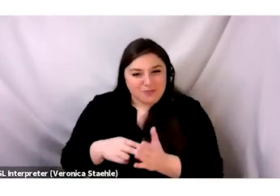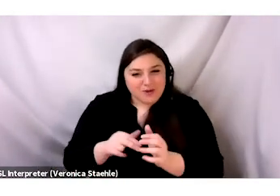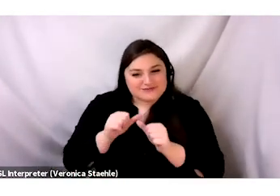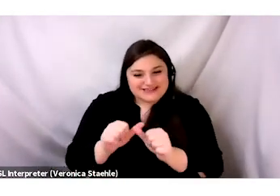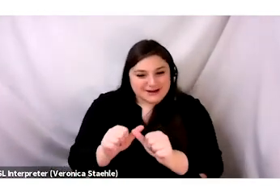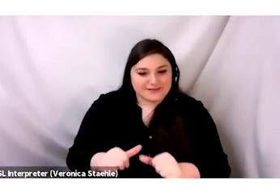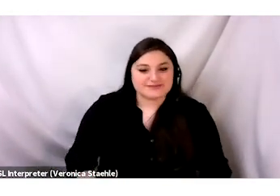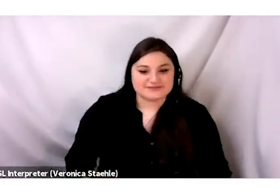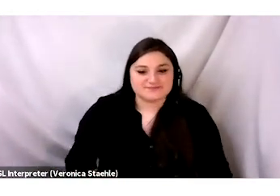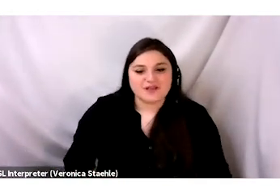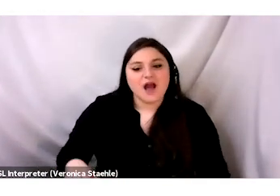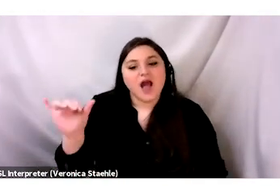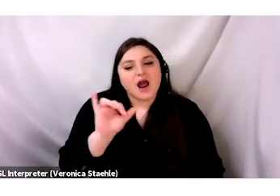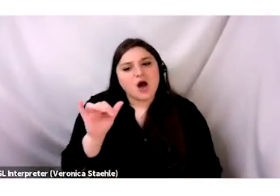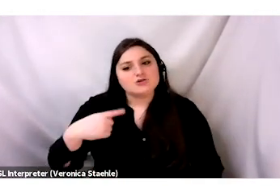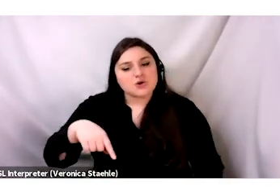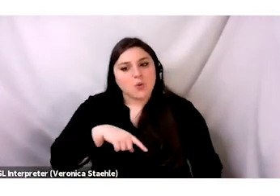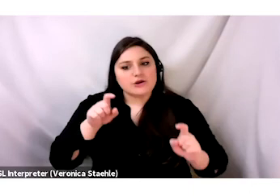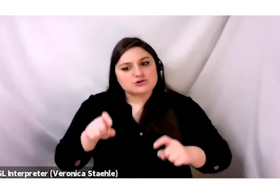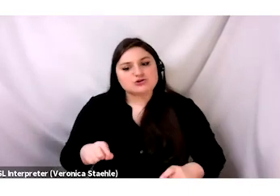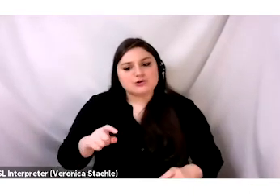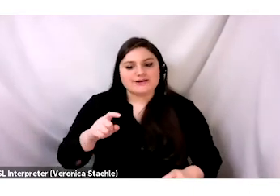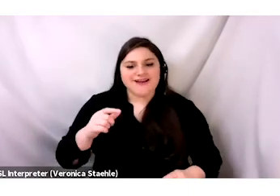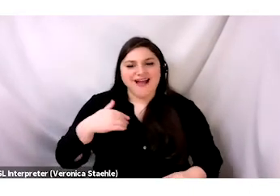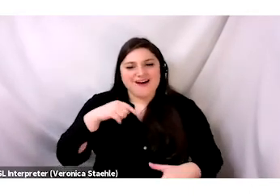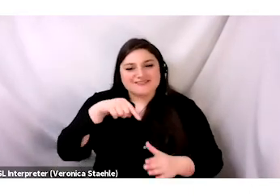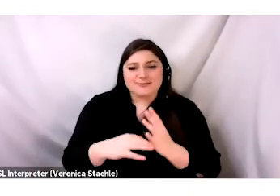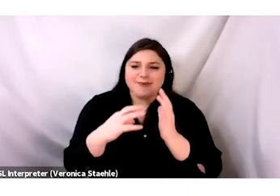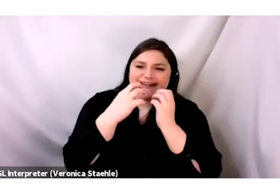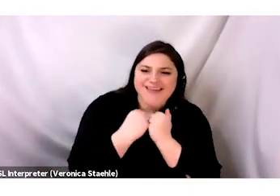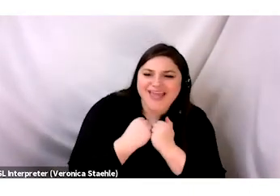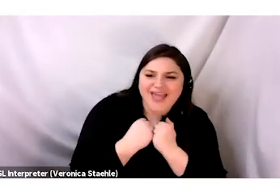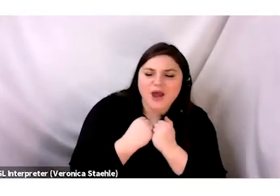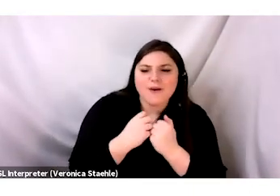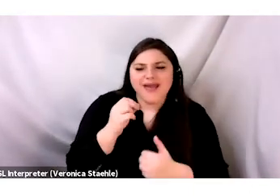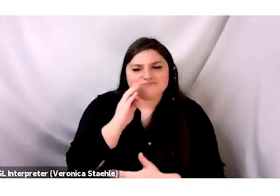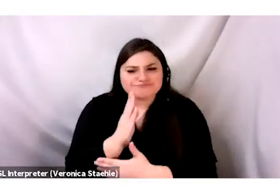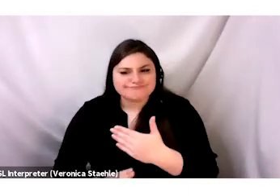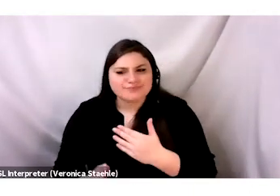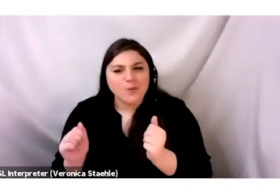see ourselves as dominating over nature, but we see ourselves as stewards of the natural world.